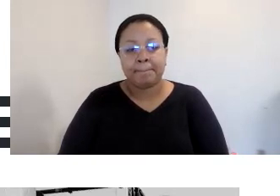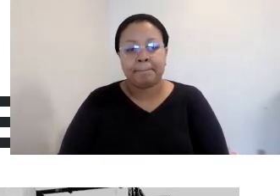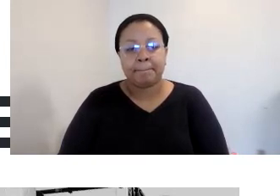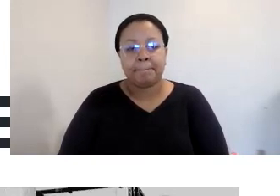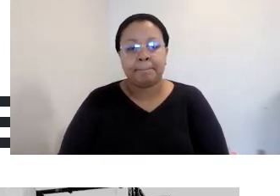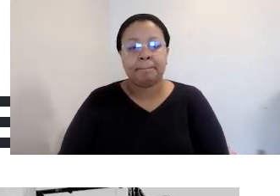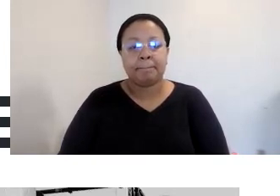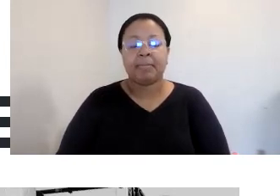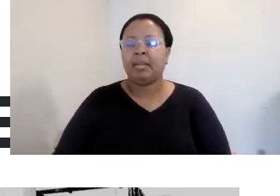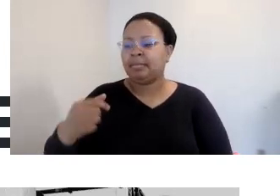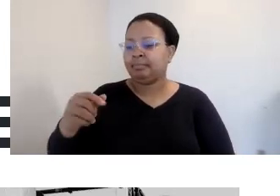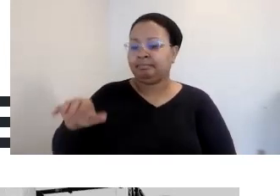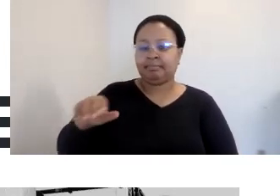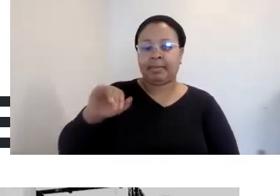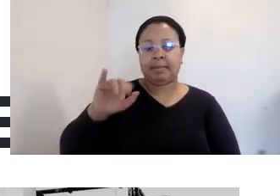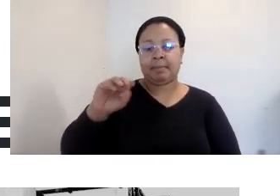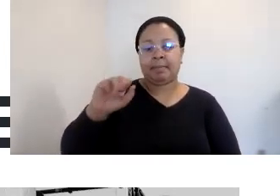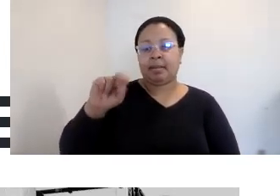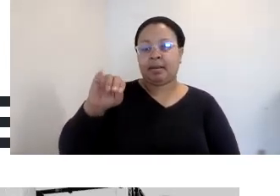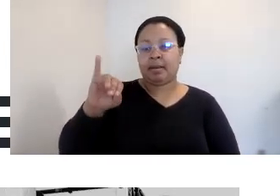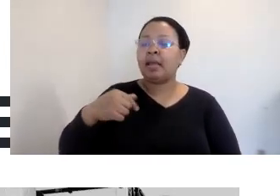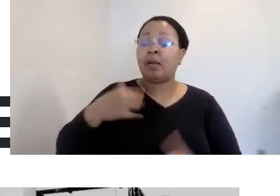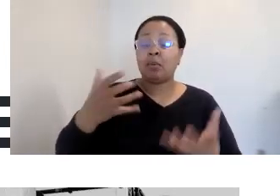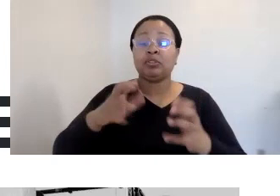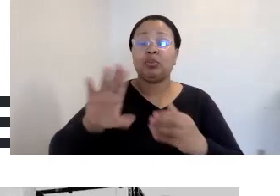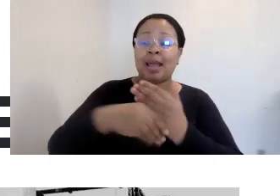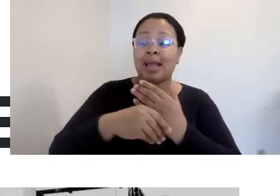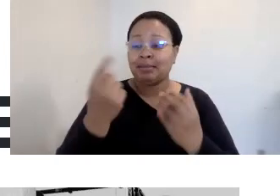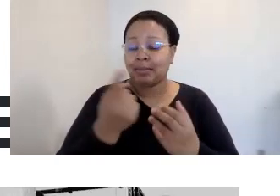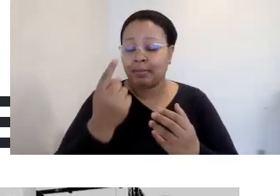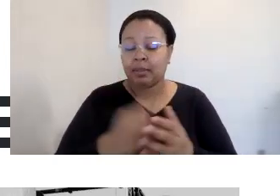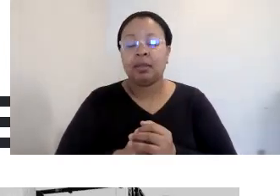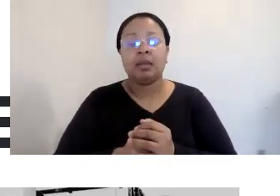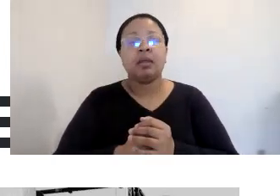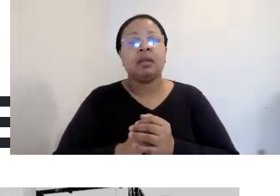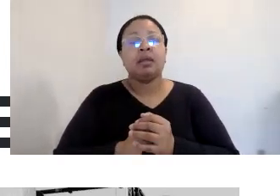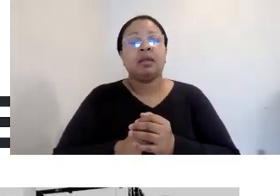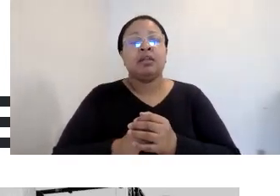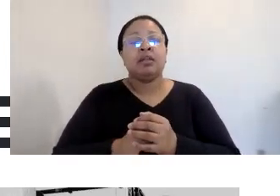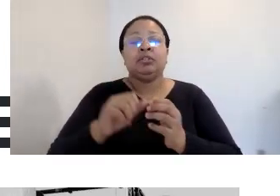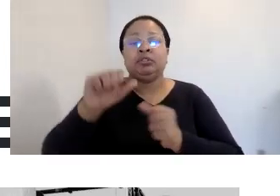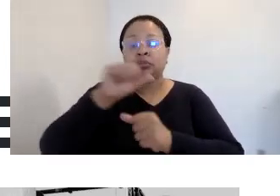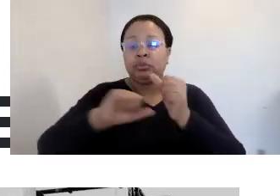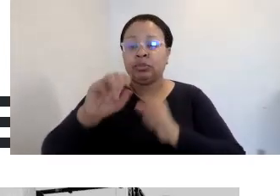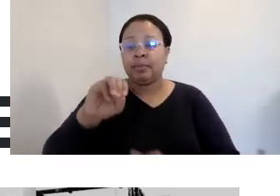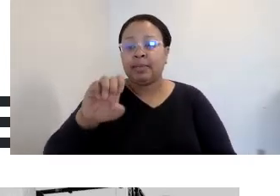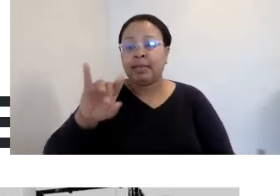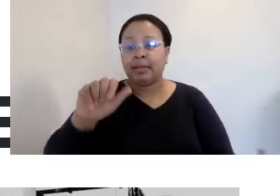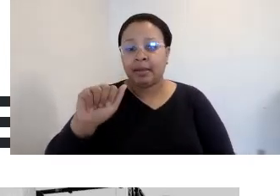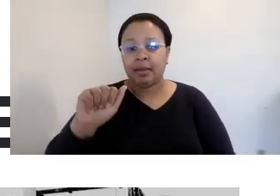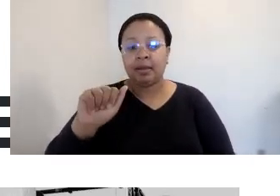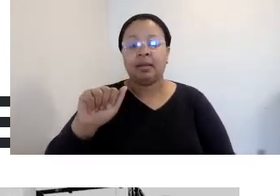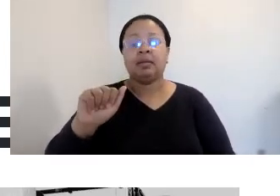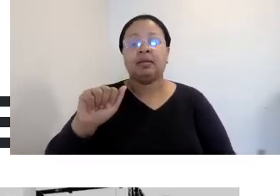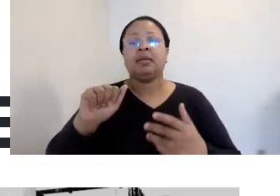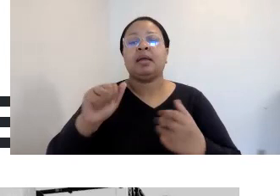Yeah, and I wanted to add one thing to the social media presence is that a lot of all of these in-person events can be replicated through